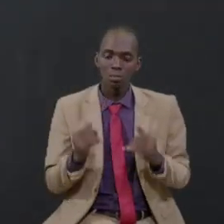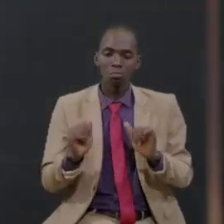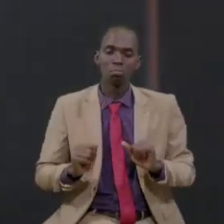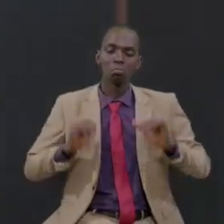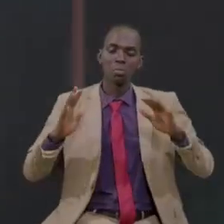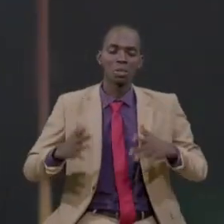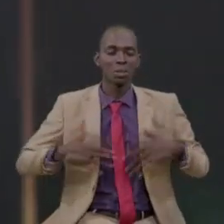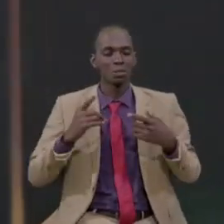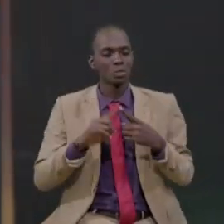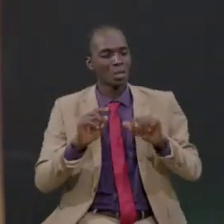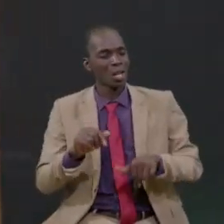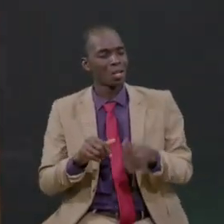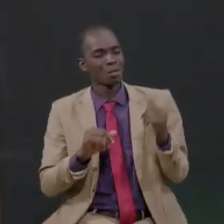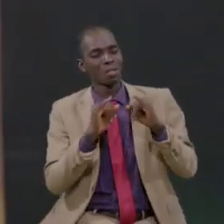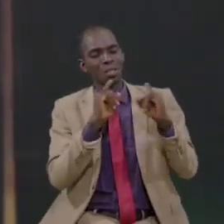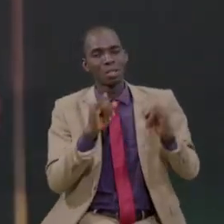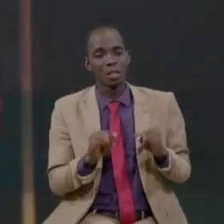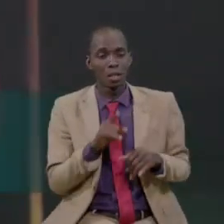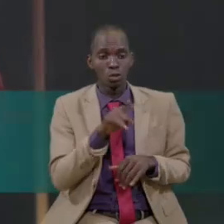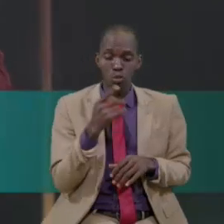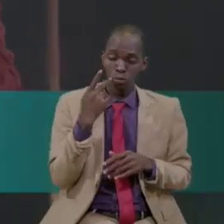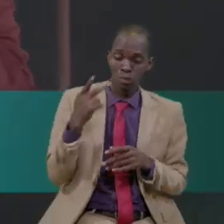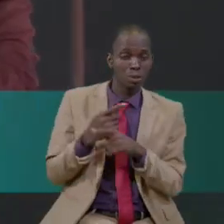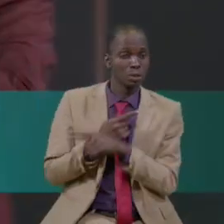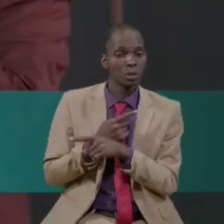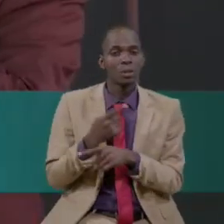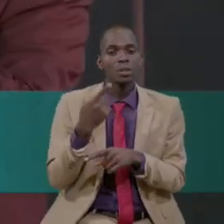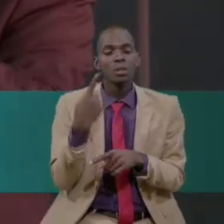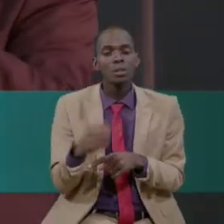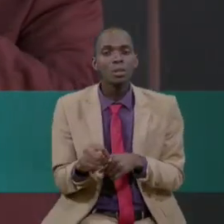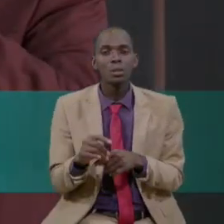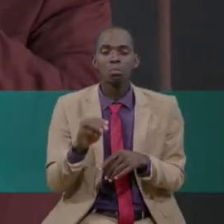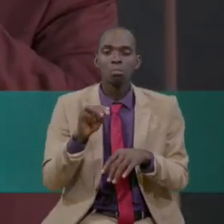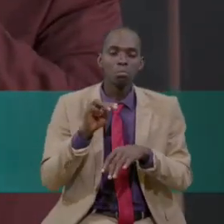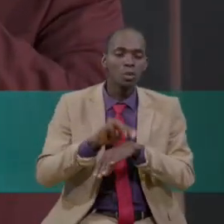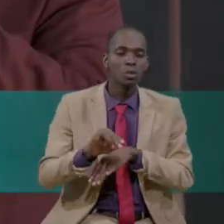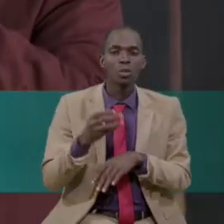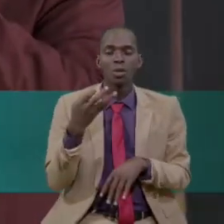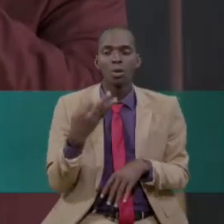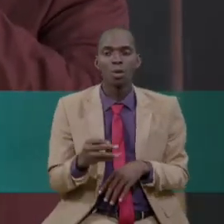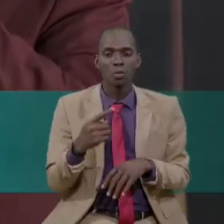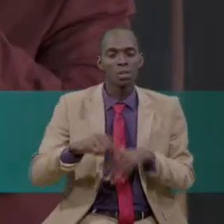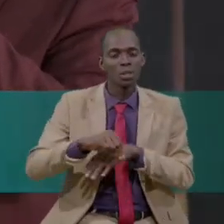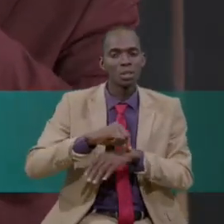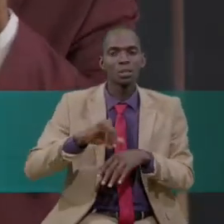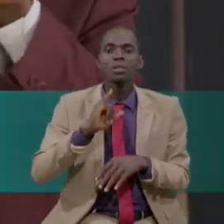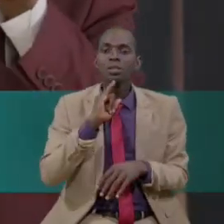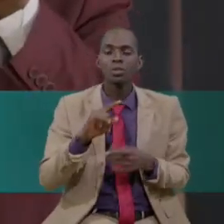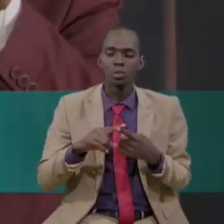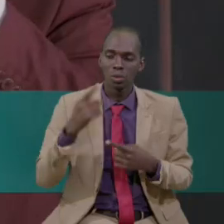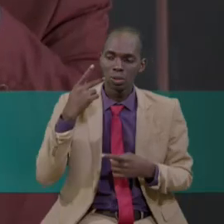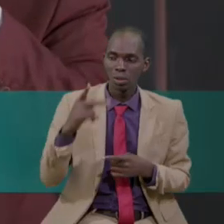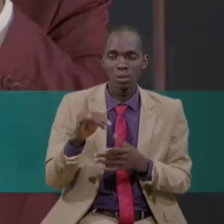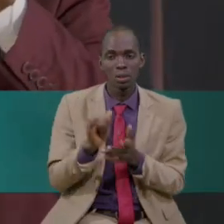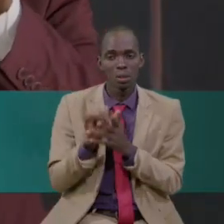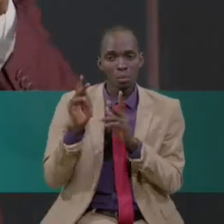him, the ministry of the anointing in our lives is to see that man and restore